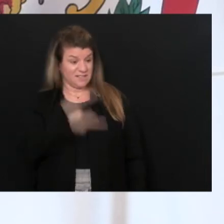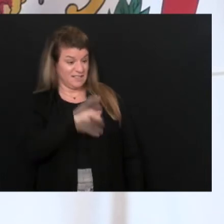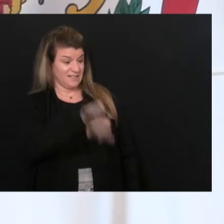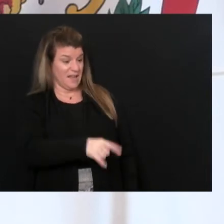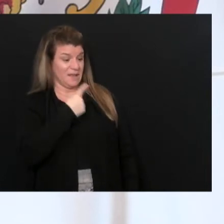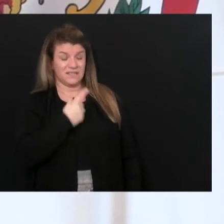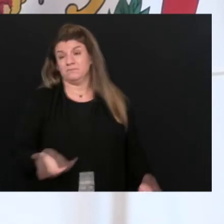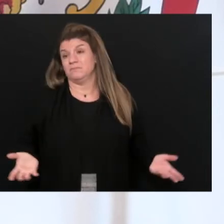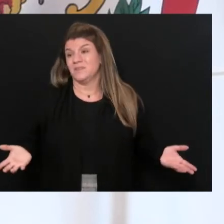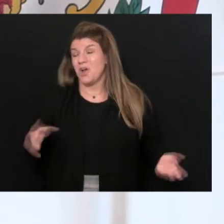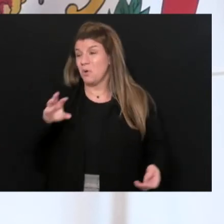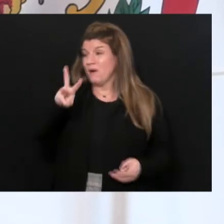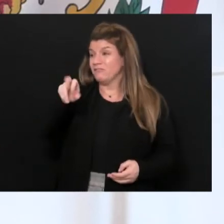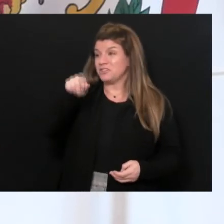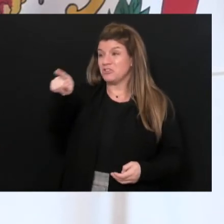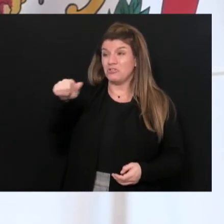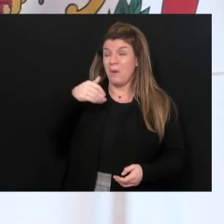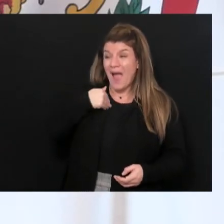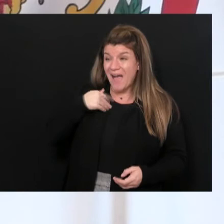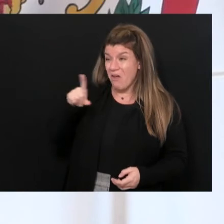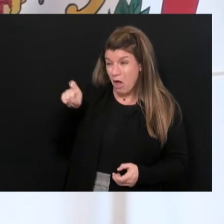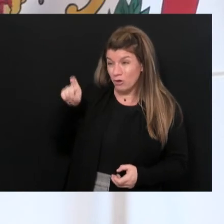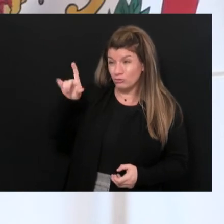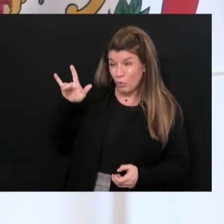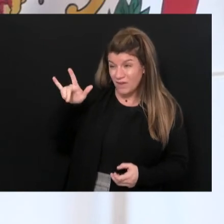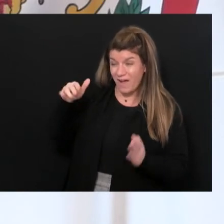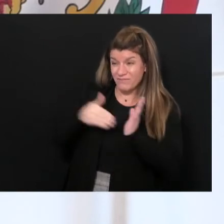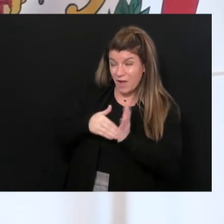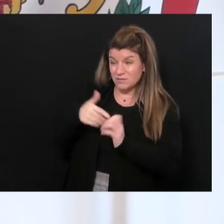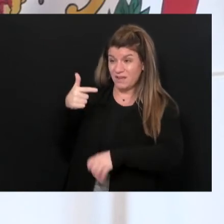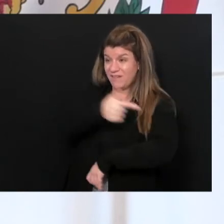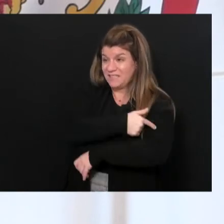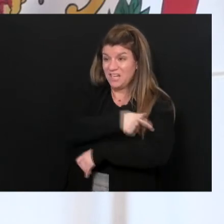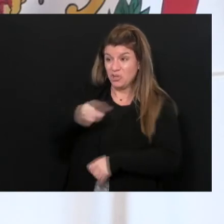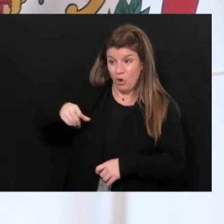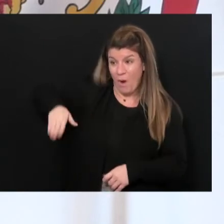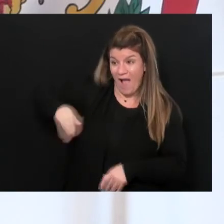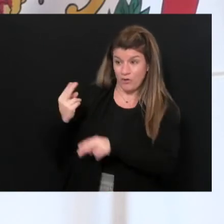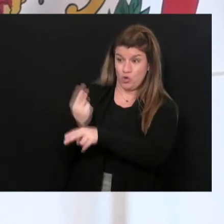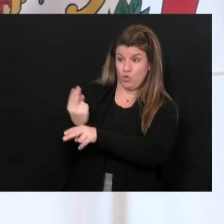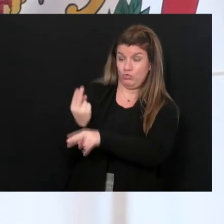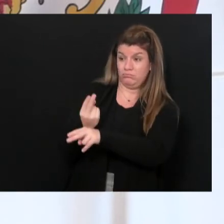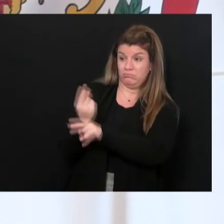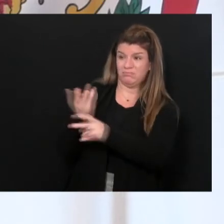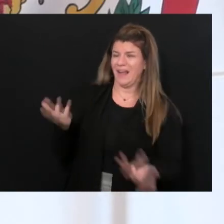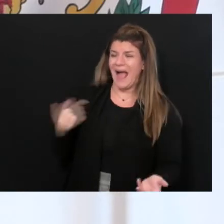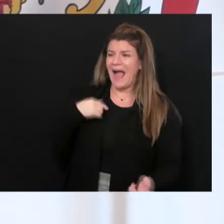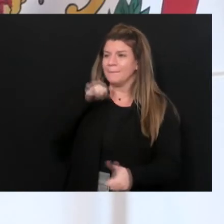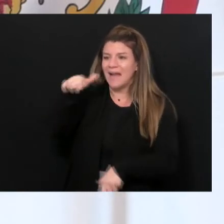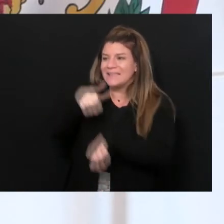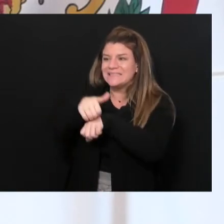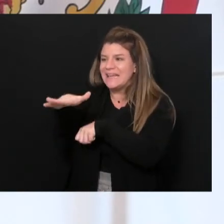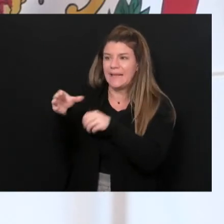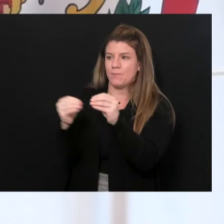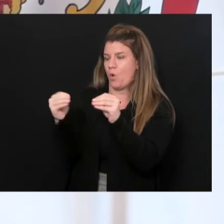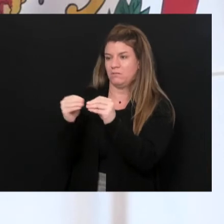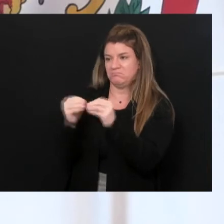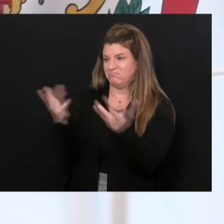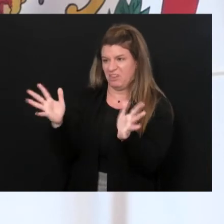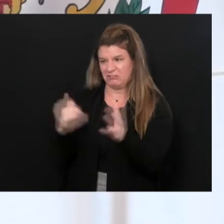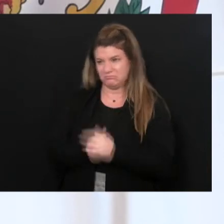says, listen, West Virginia, you've got 125,000 vaccines that you haven't put in somebody's arm. We're not going to send you